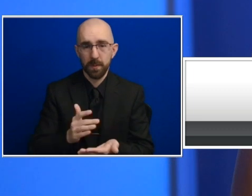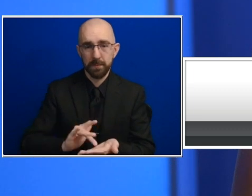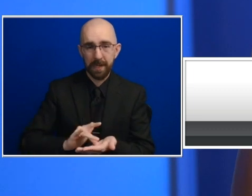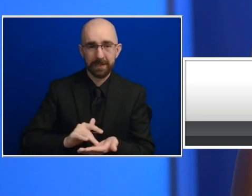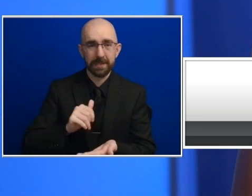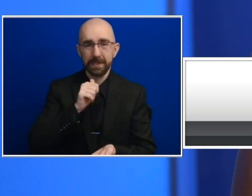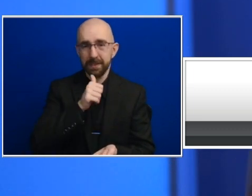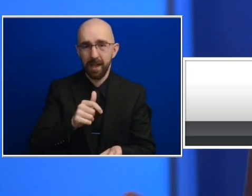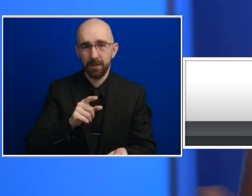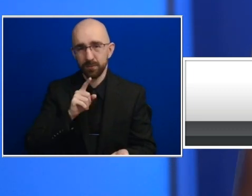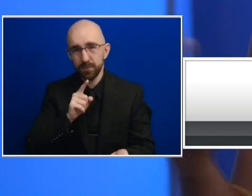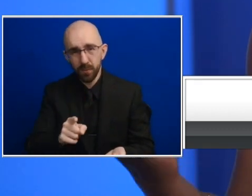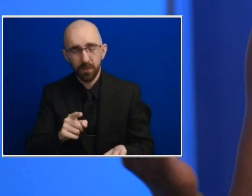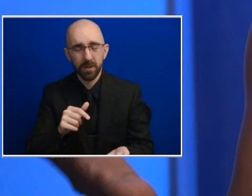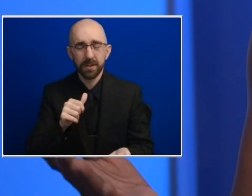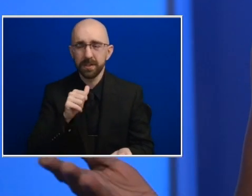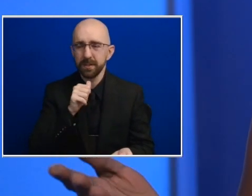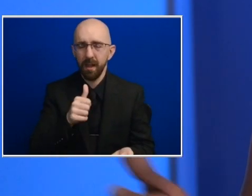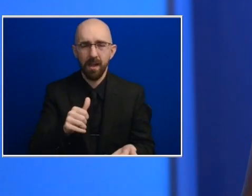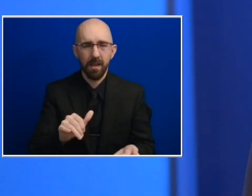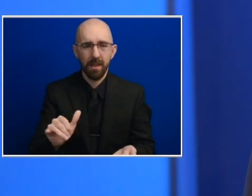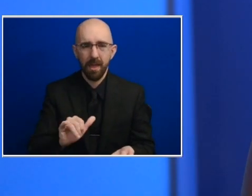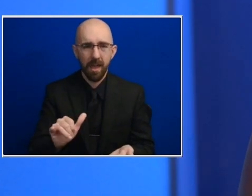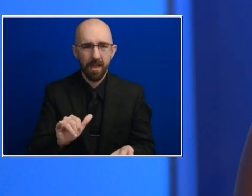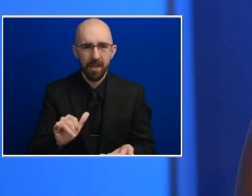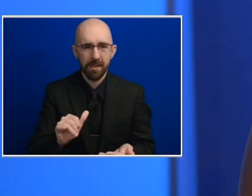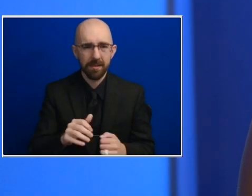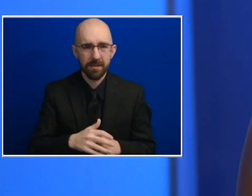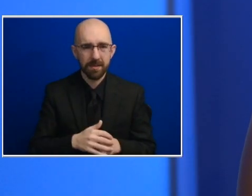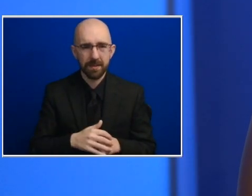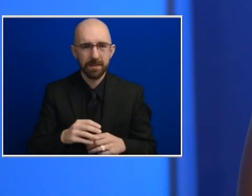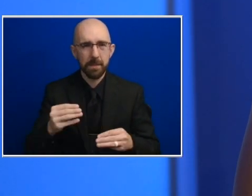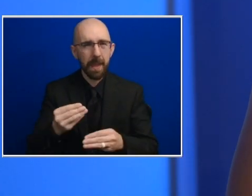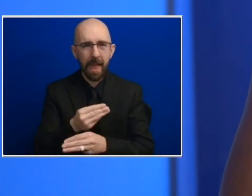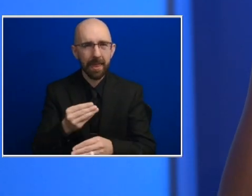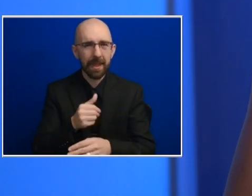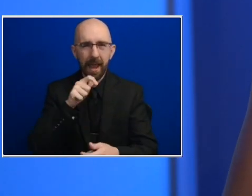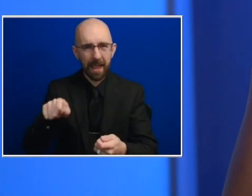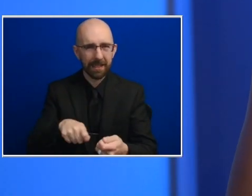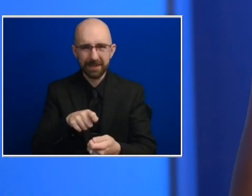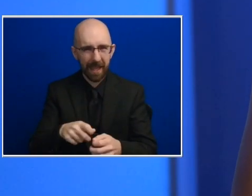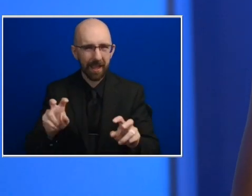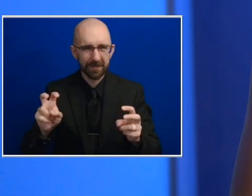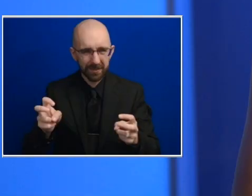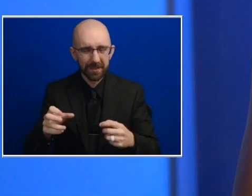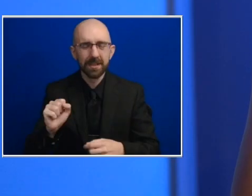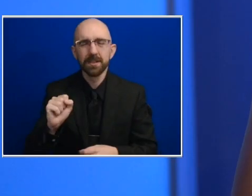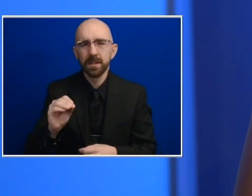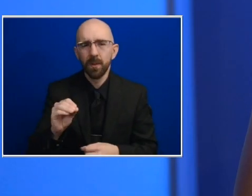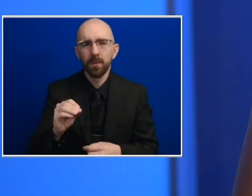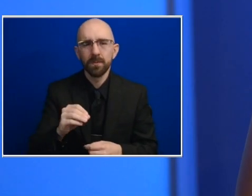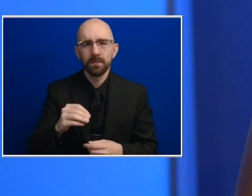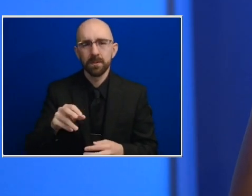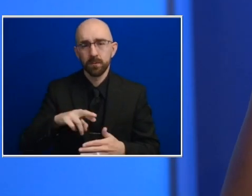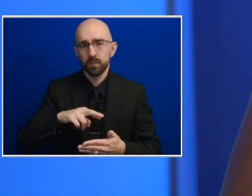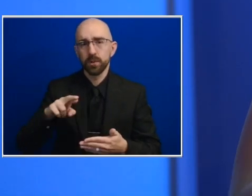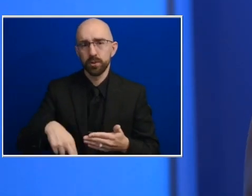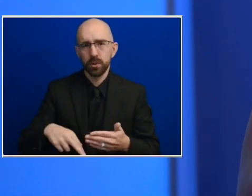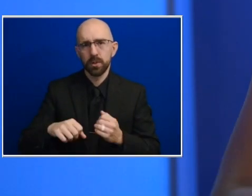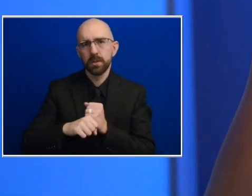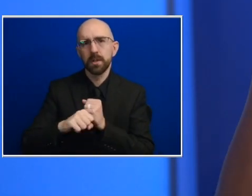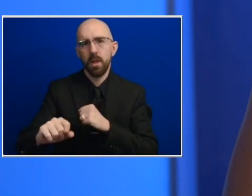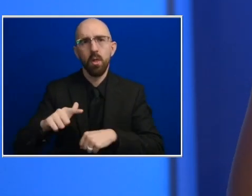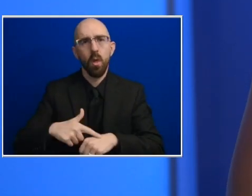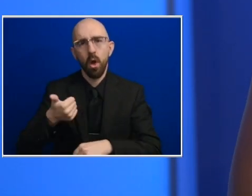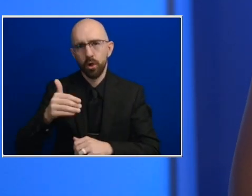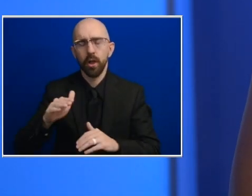is not an exact math, so to say. So as a result, it's tending to be longer than anticipated.